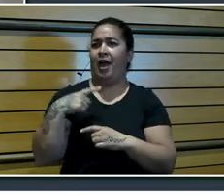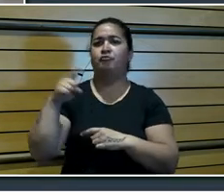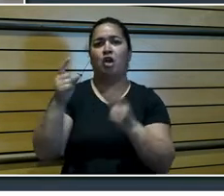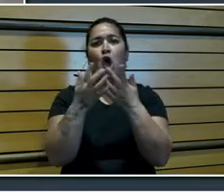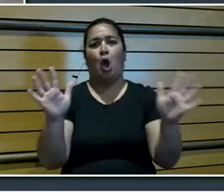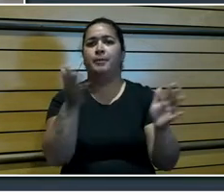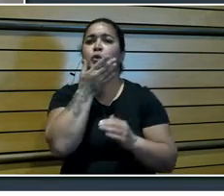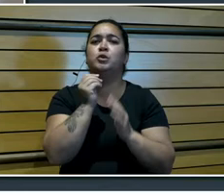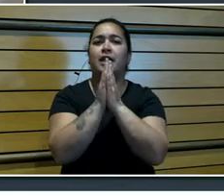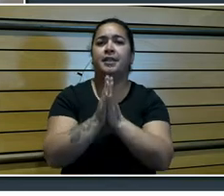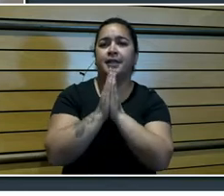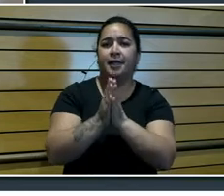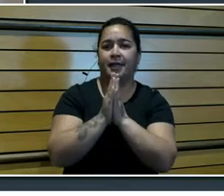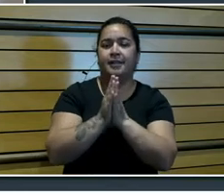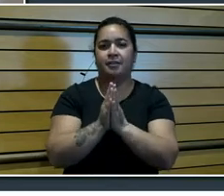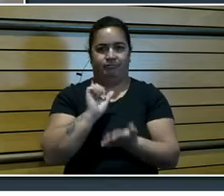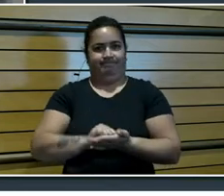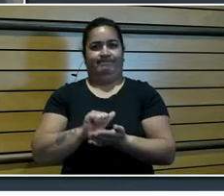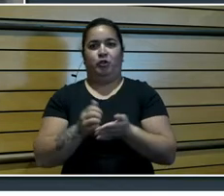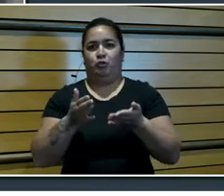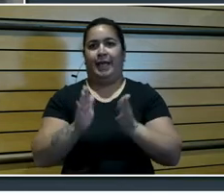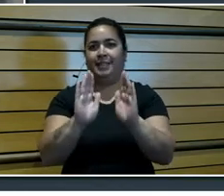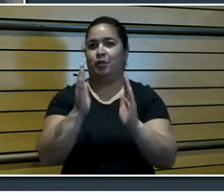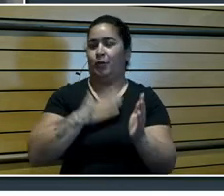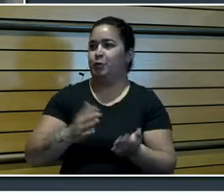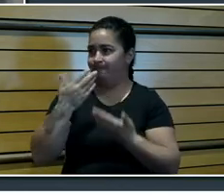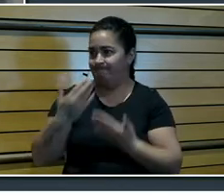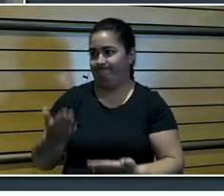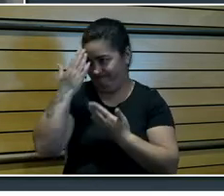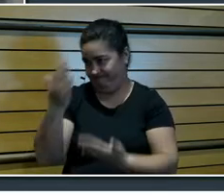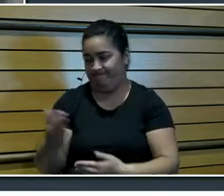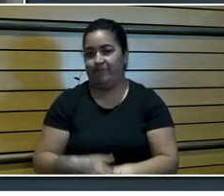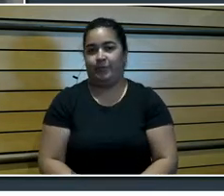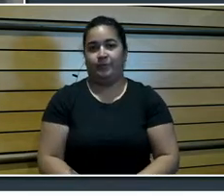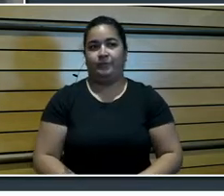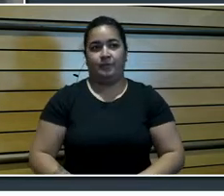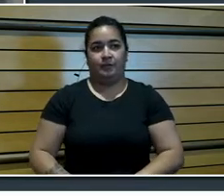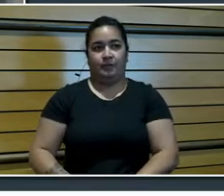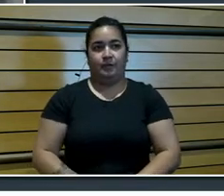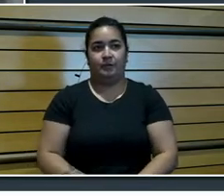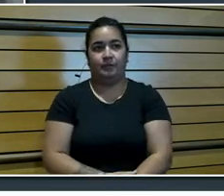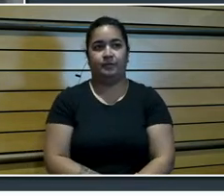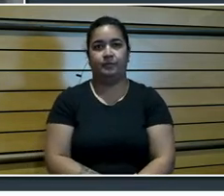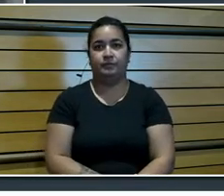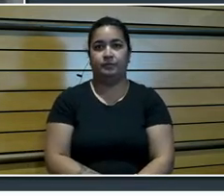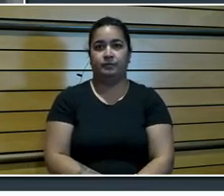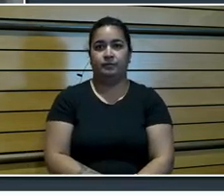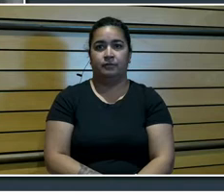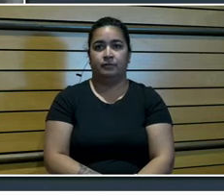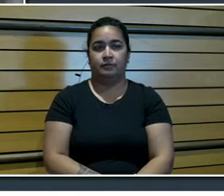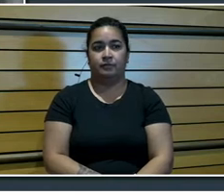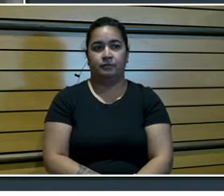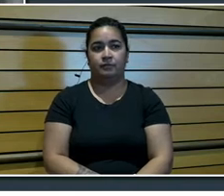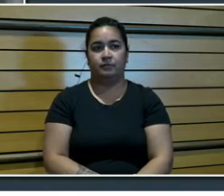with the Karakia. You opened this meeting and I acknowledge you for that. Thank you. Te tiro